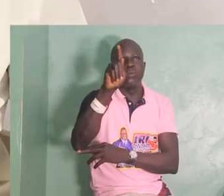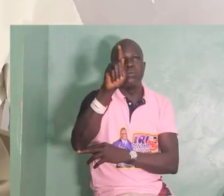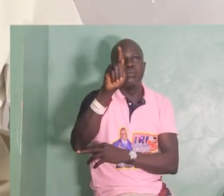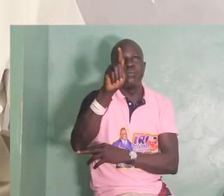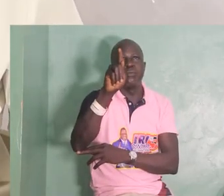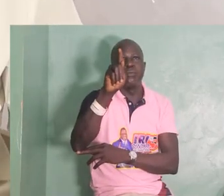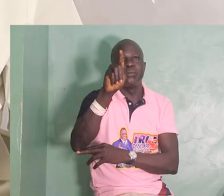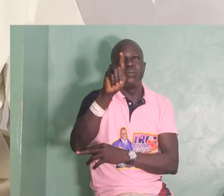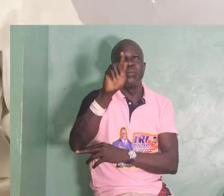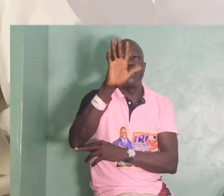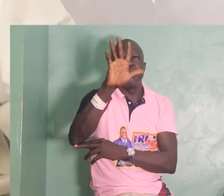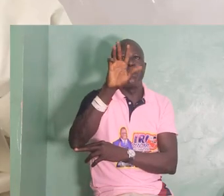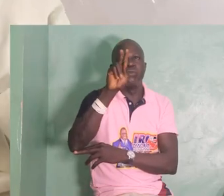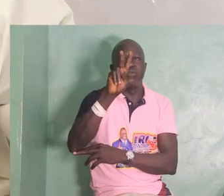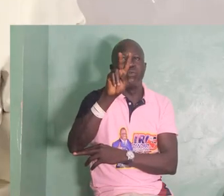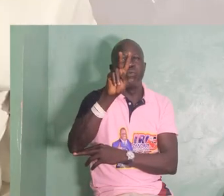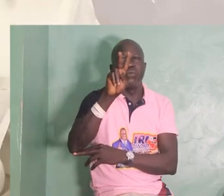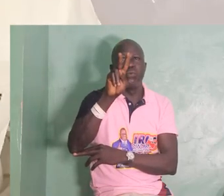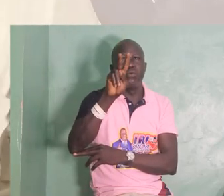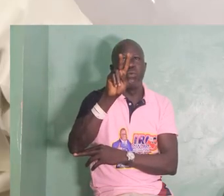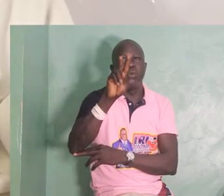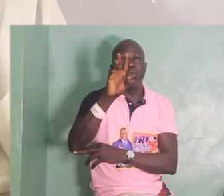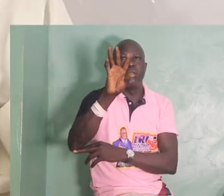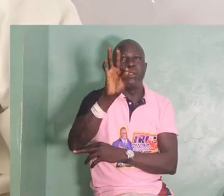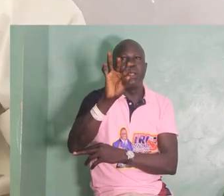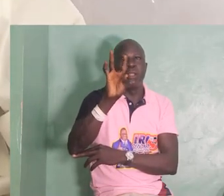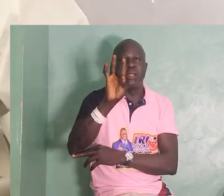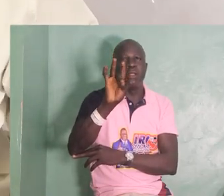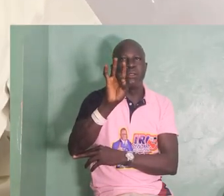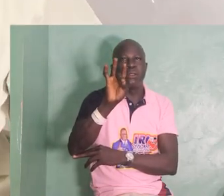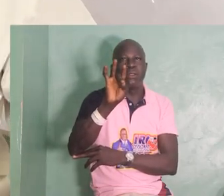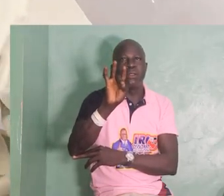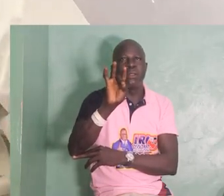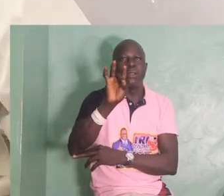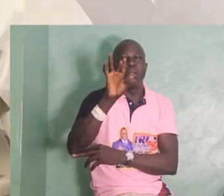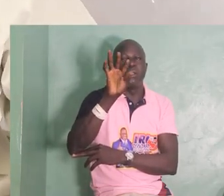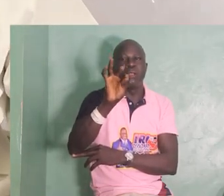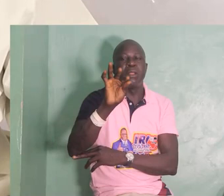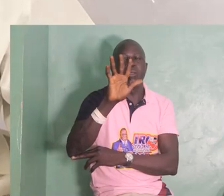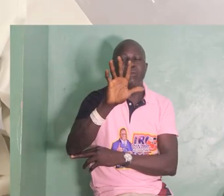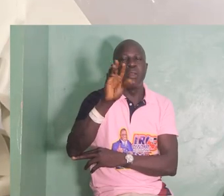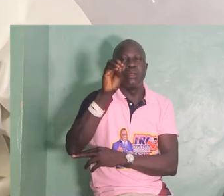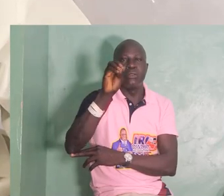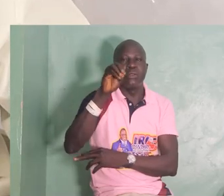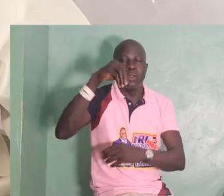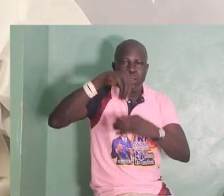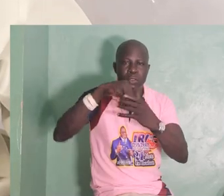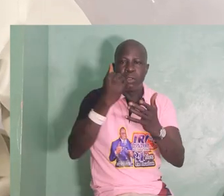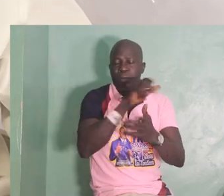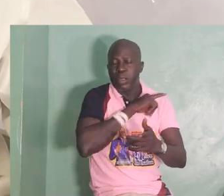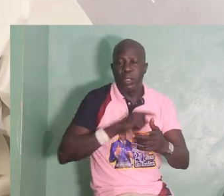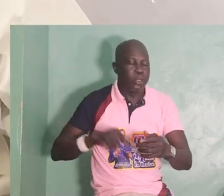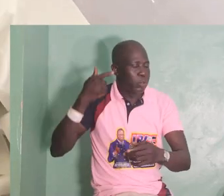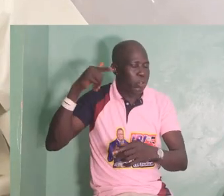him, I get my way. Because all the labor of